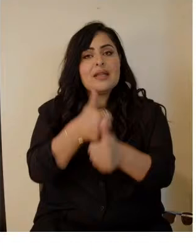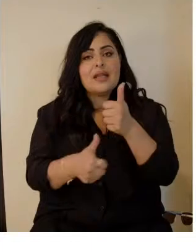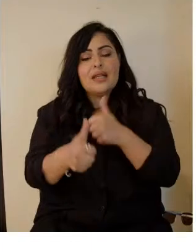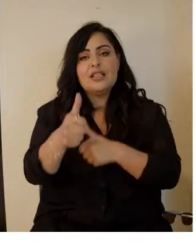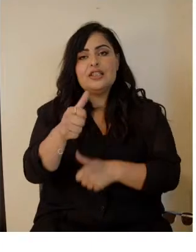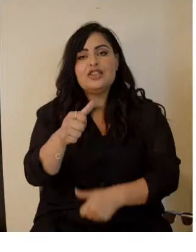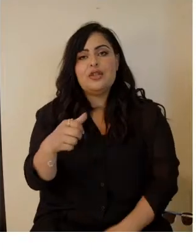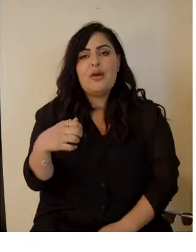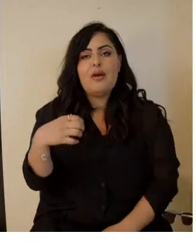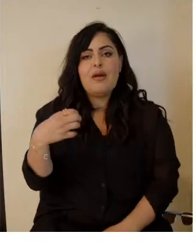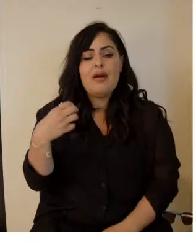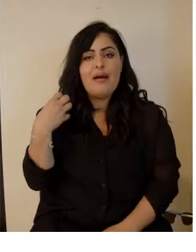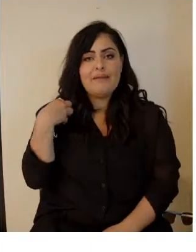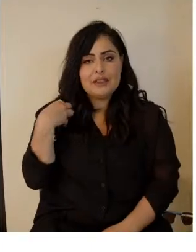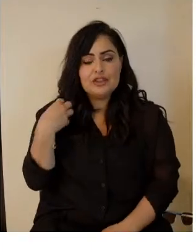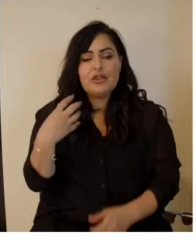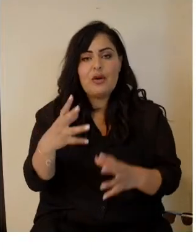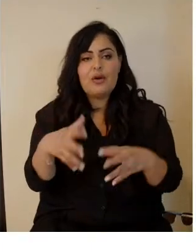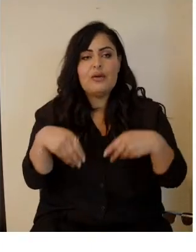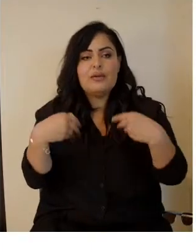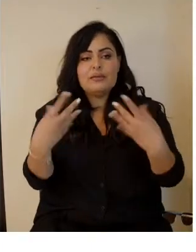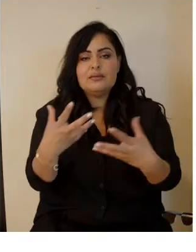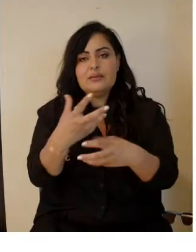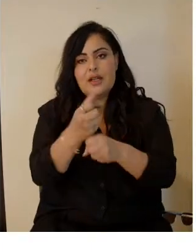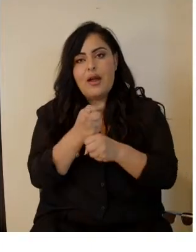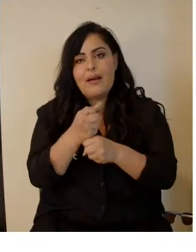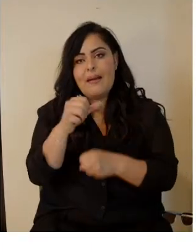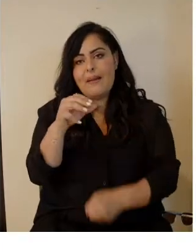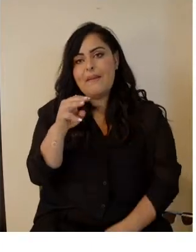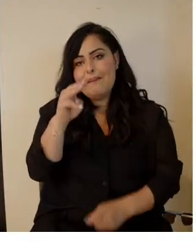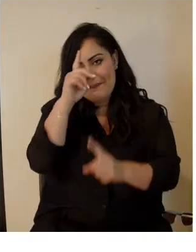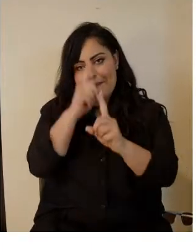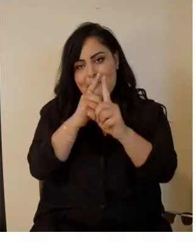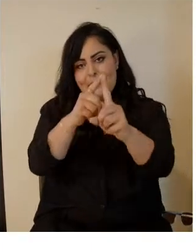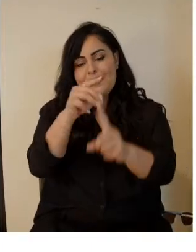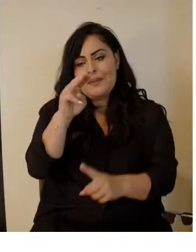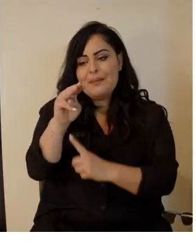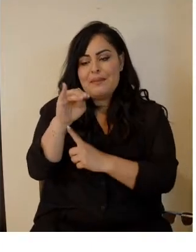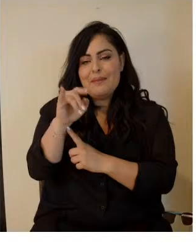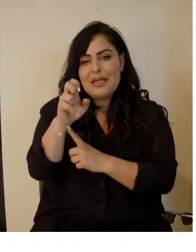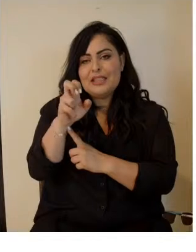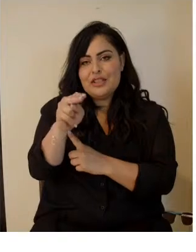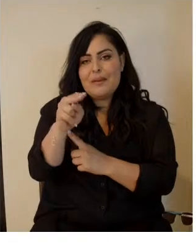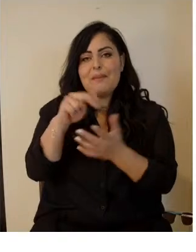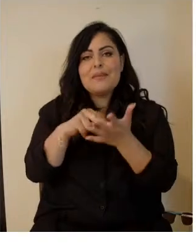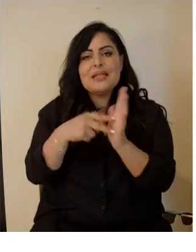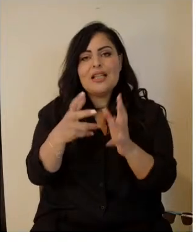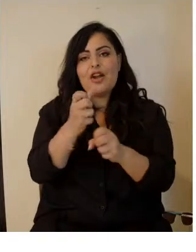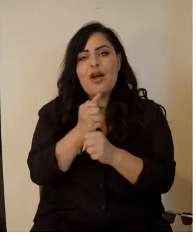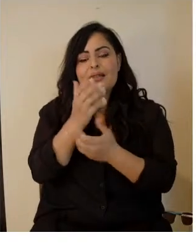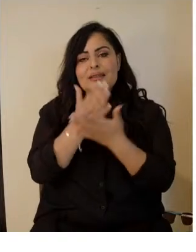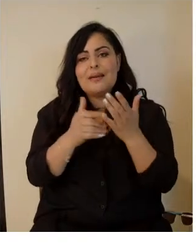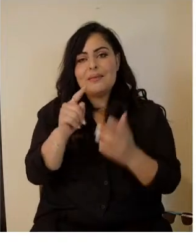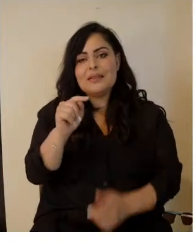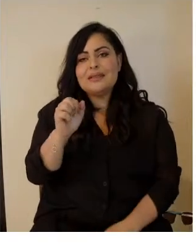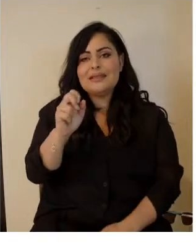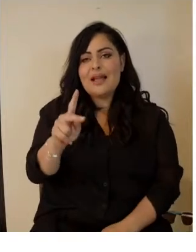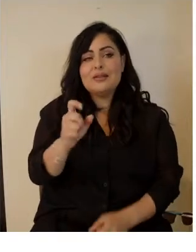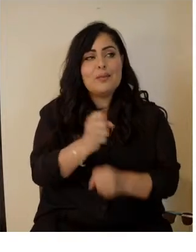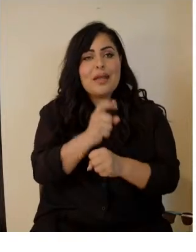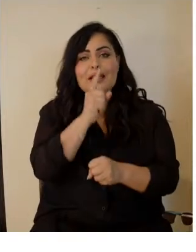been given what we call missions. These missions means that they are assigned certain specific tasks. They go out to make sure